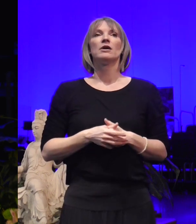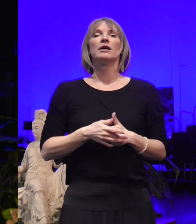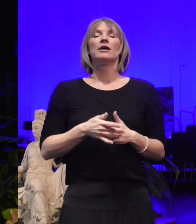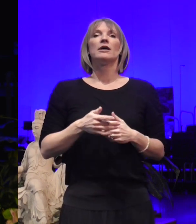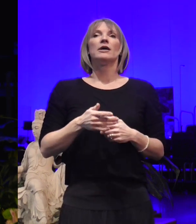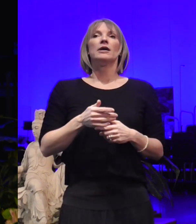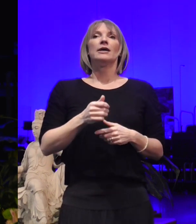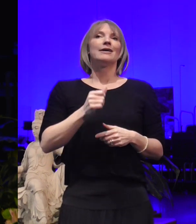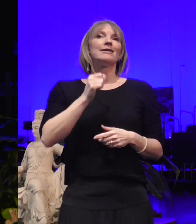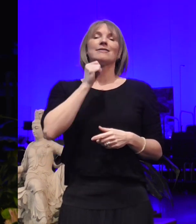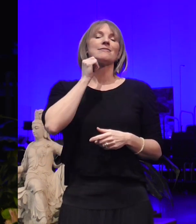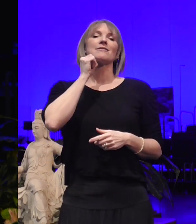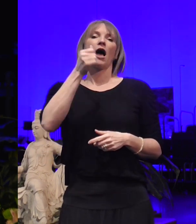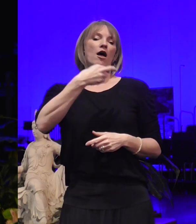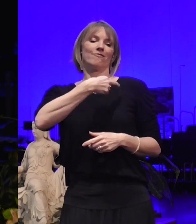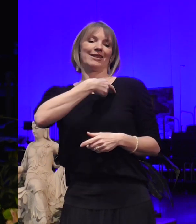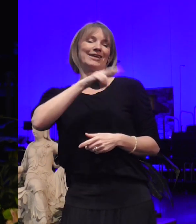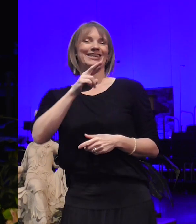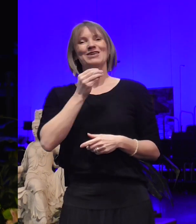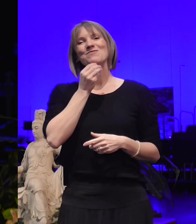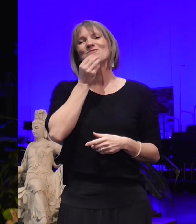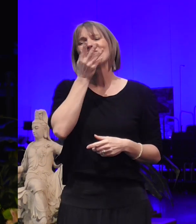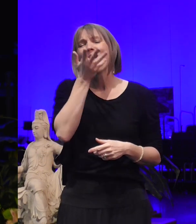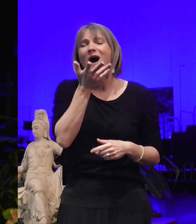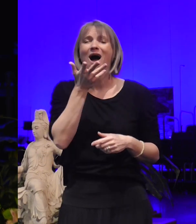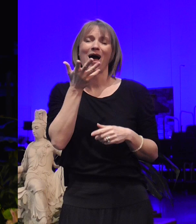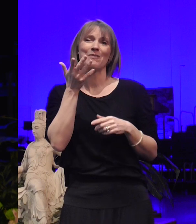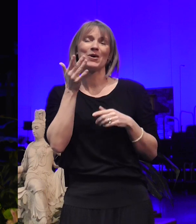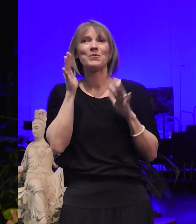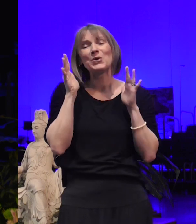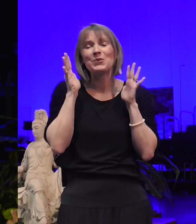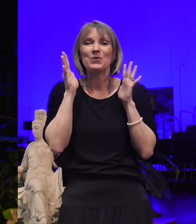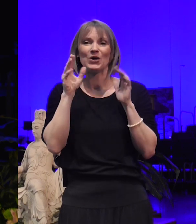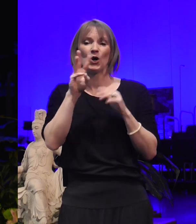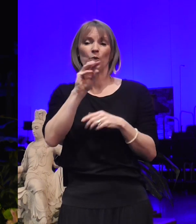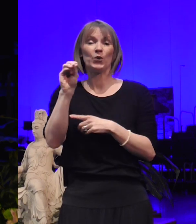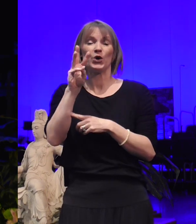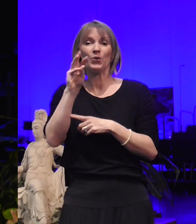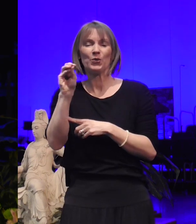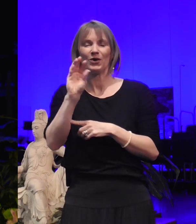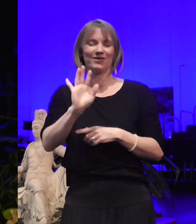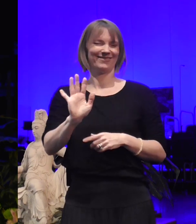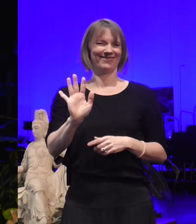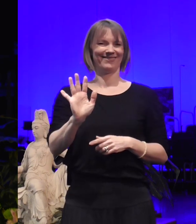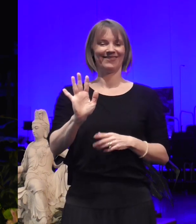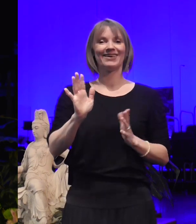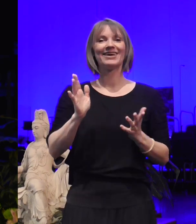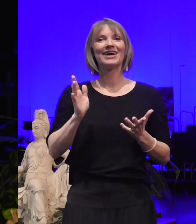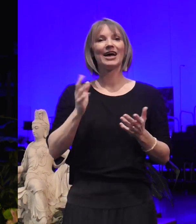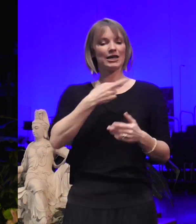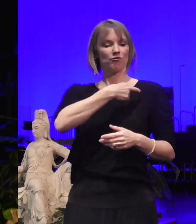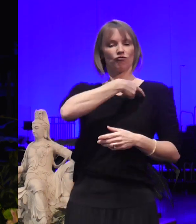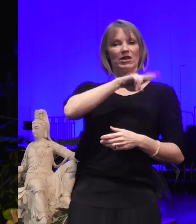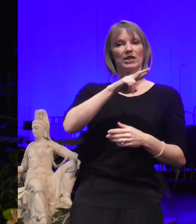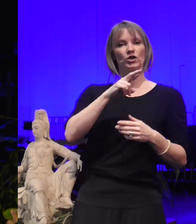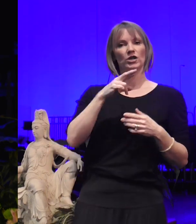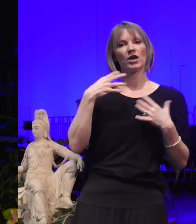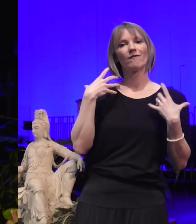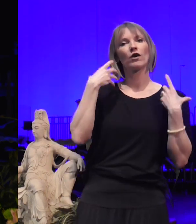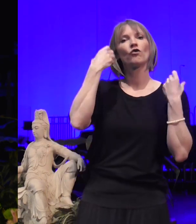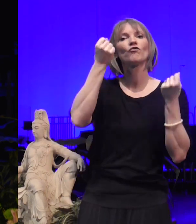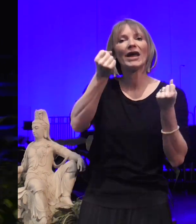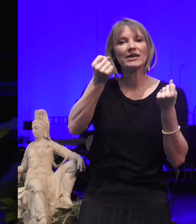not the religion of warm and fuzzy woo-woo. It's a religion of